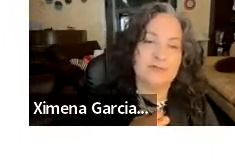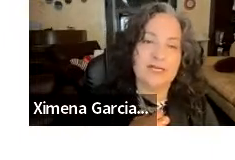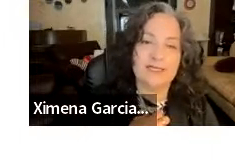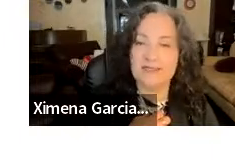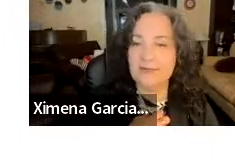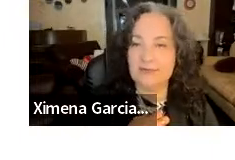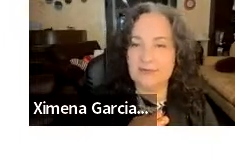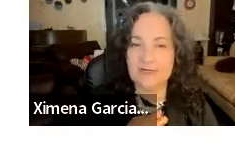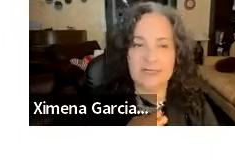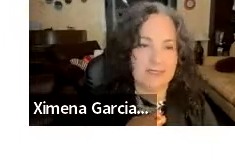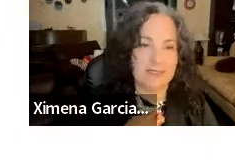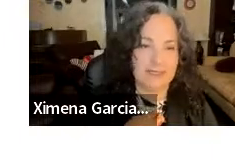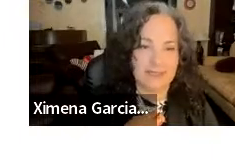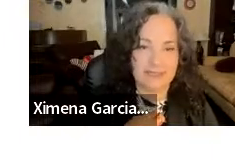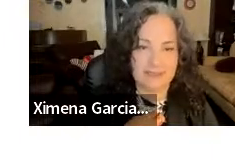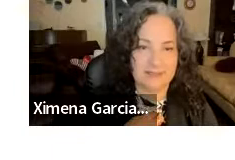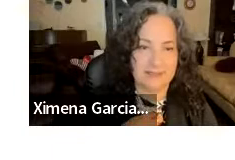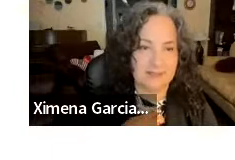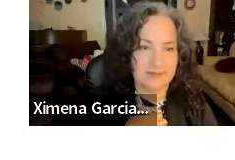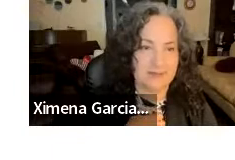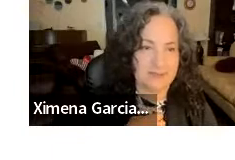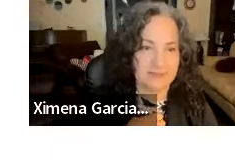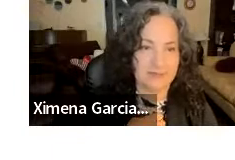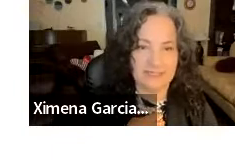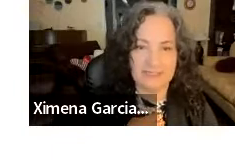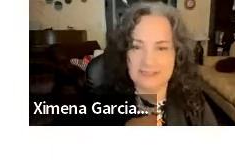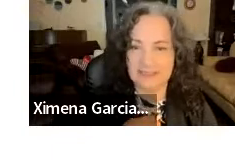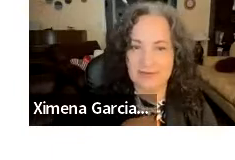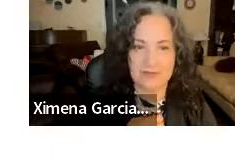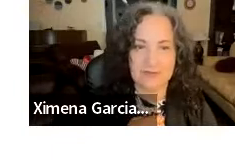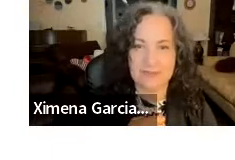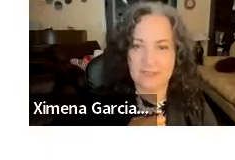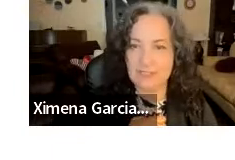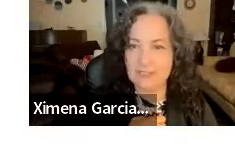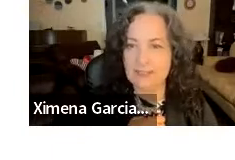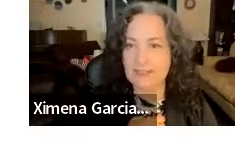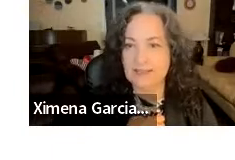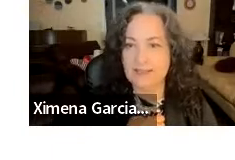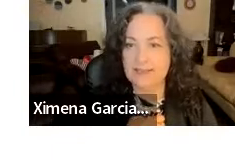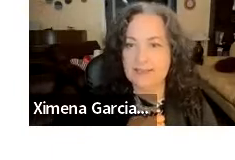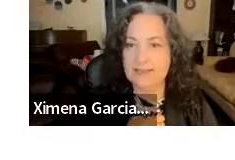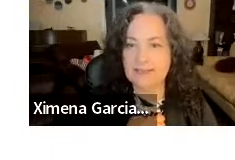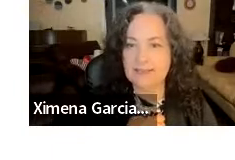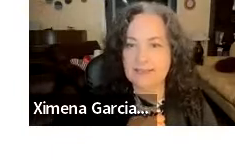So we're kind of up and running, and we're just waiting to see how it goes.